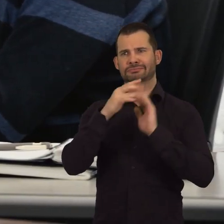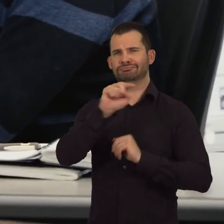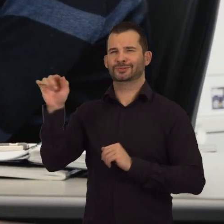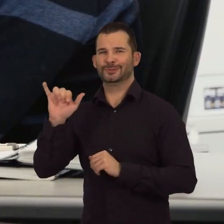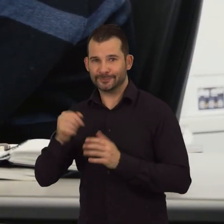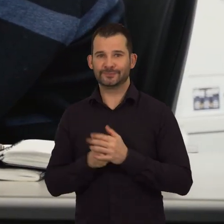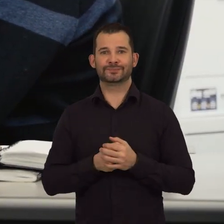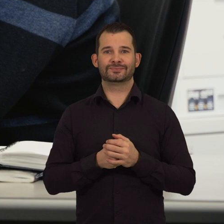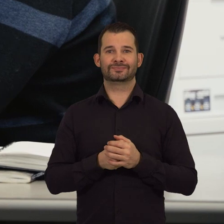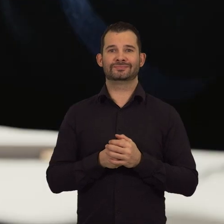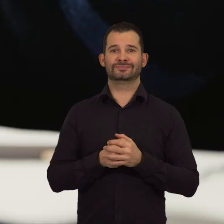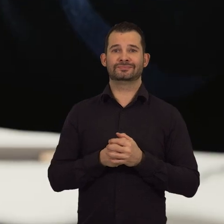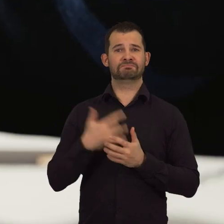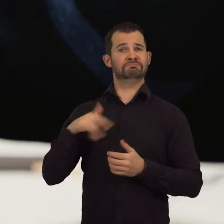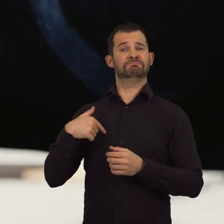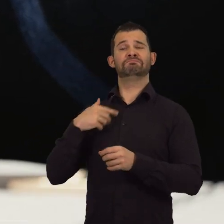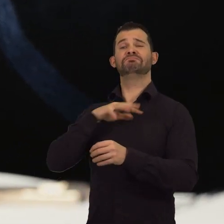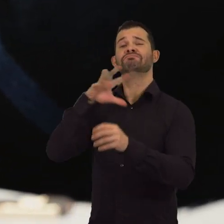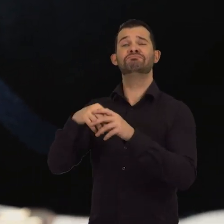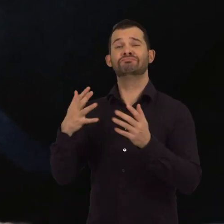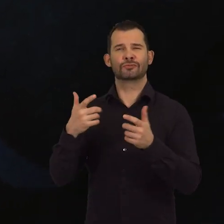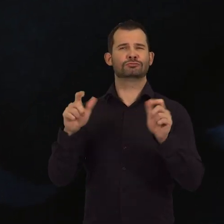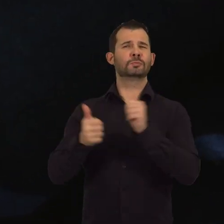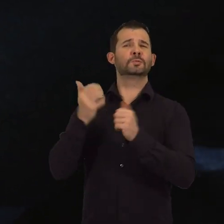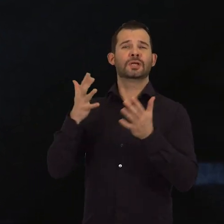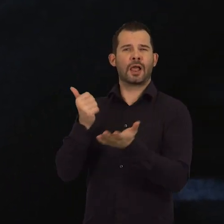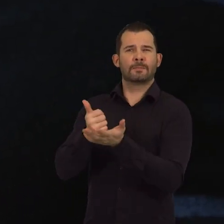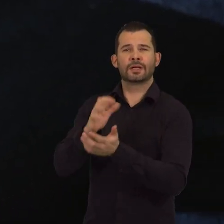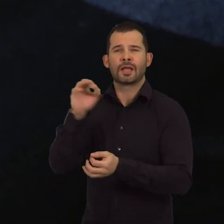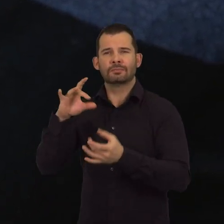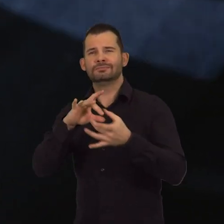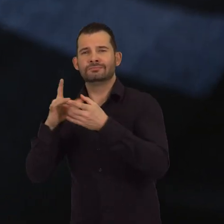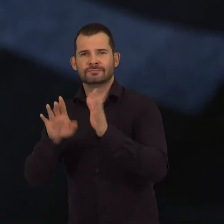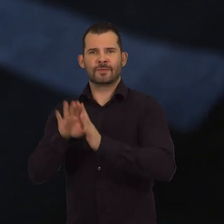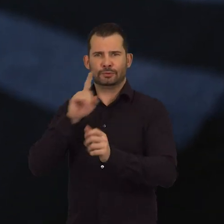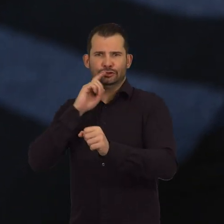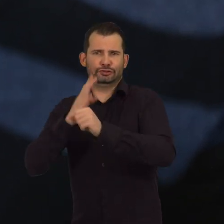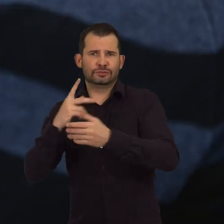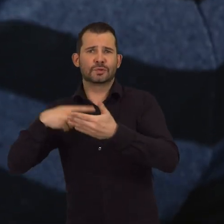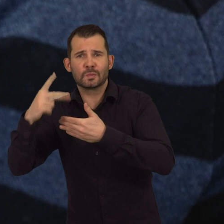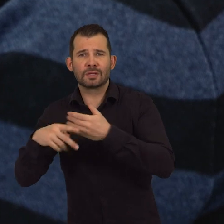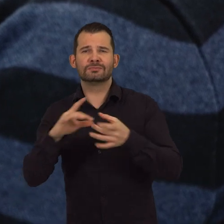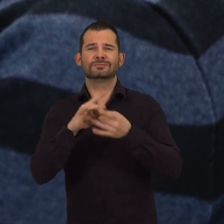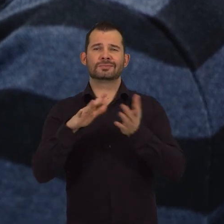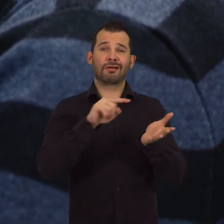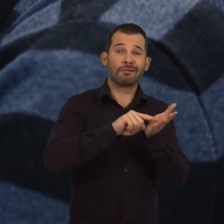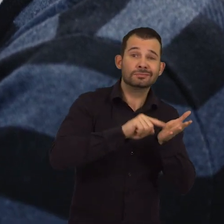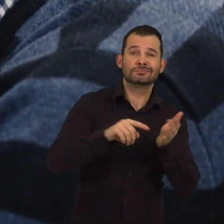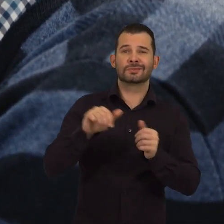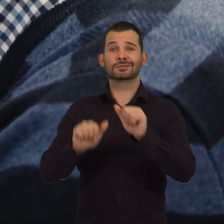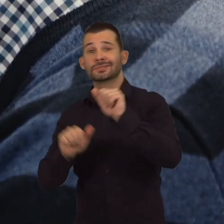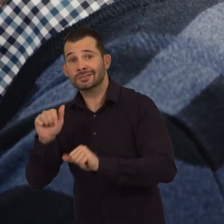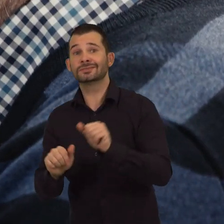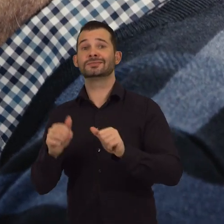I tend to get involved largely in helping companies develop assurance programs around audits and assessments and other